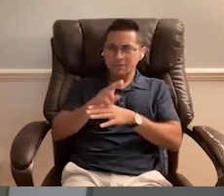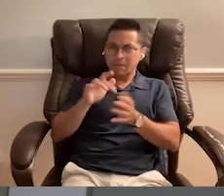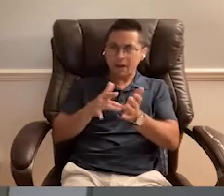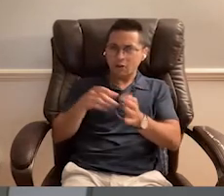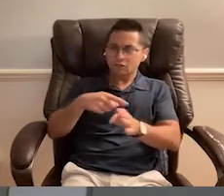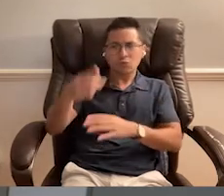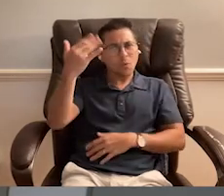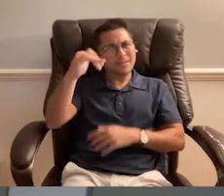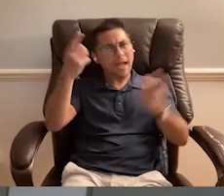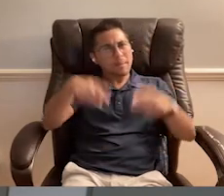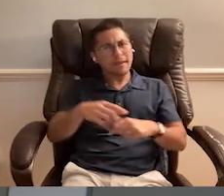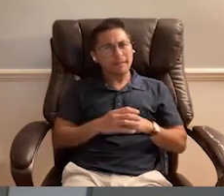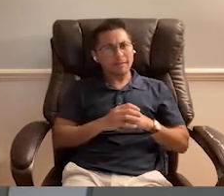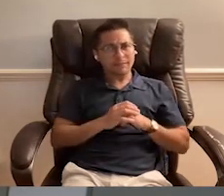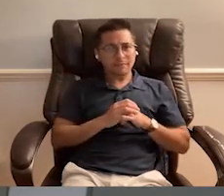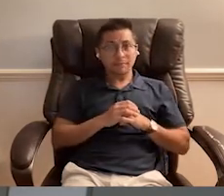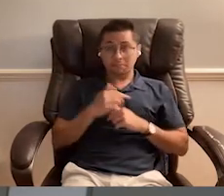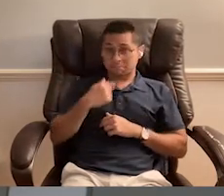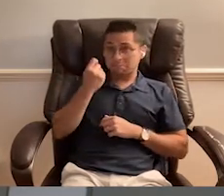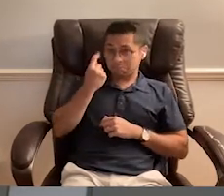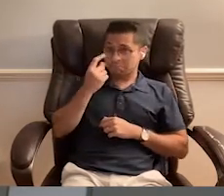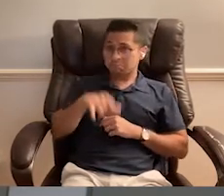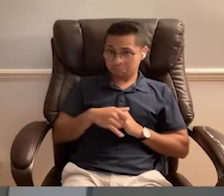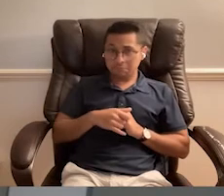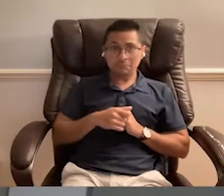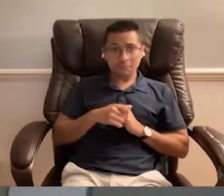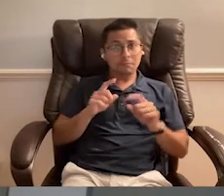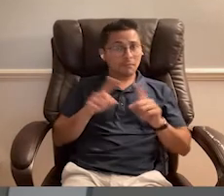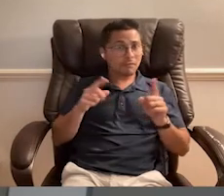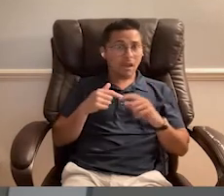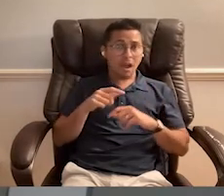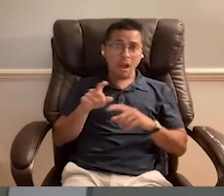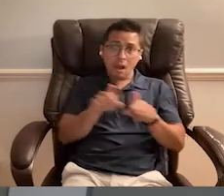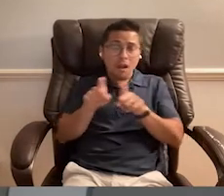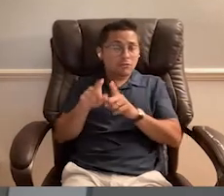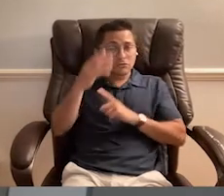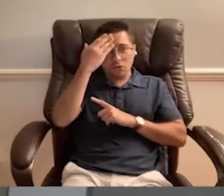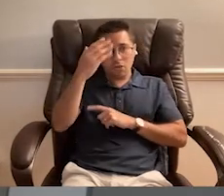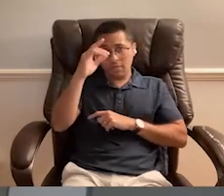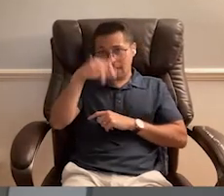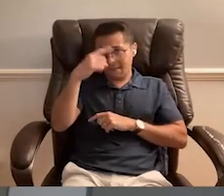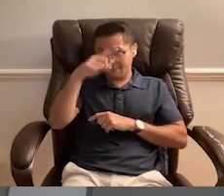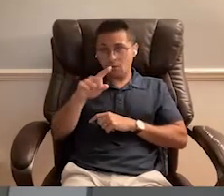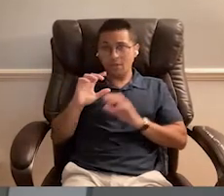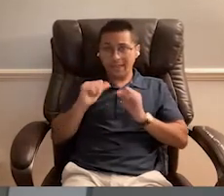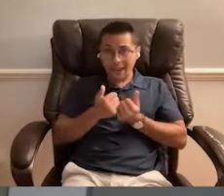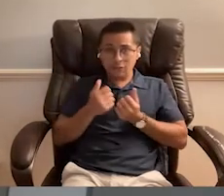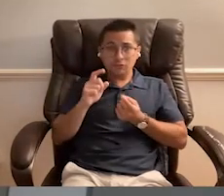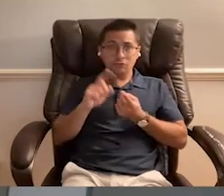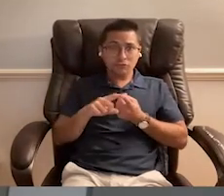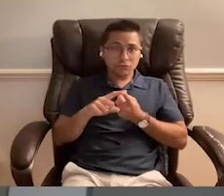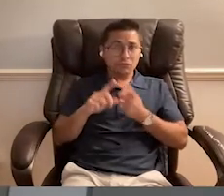and what's commonly being used in the medical industry. Why is that the case? So I understand that, but I also